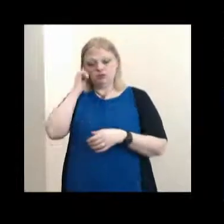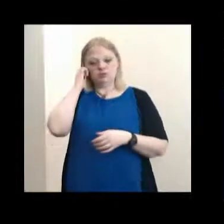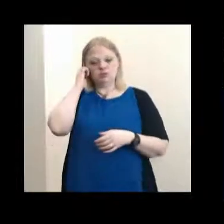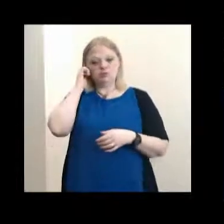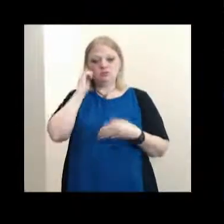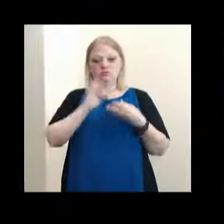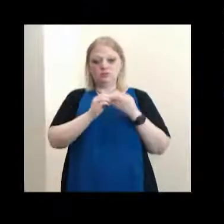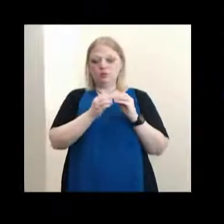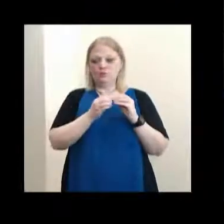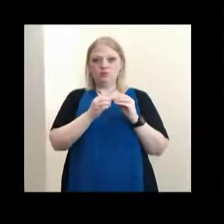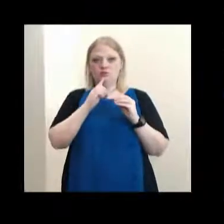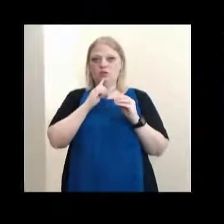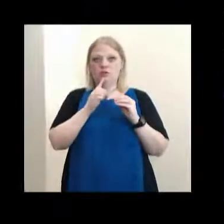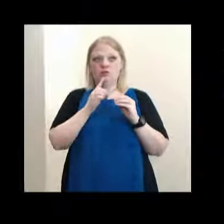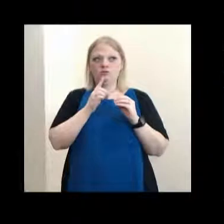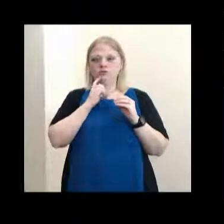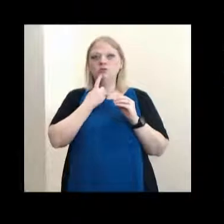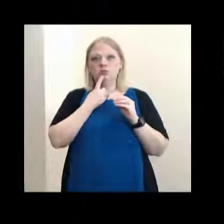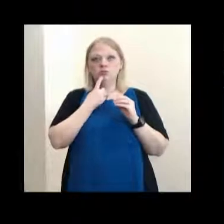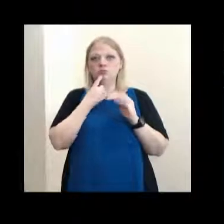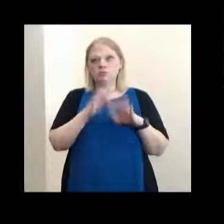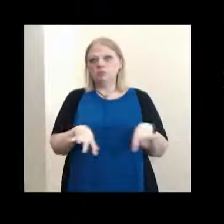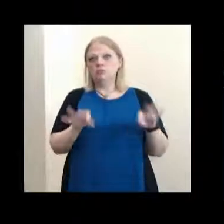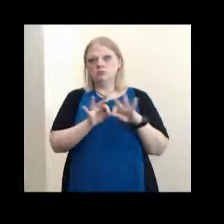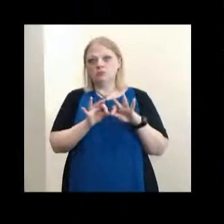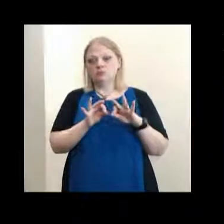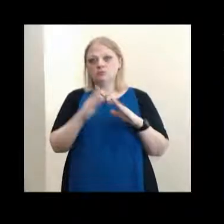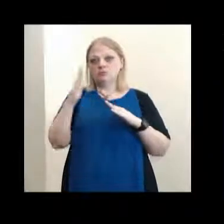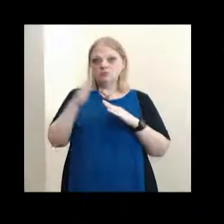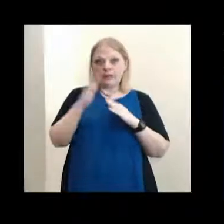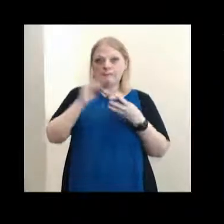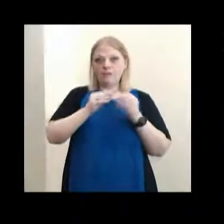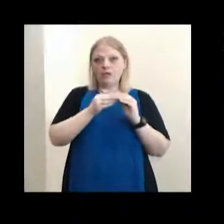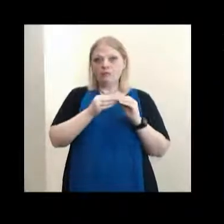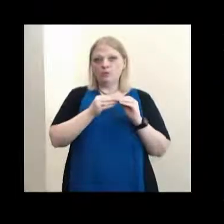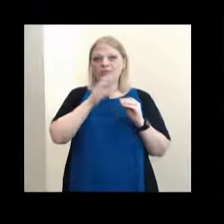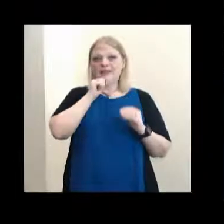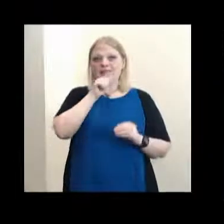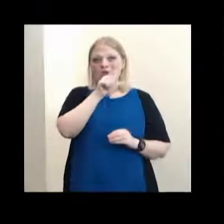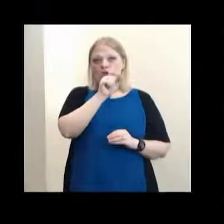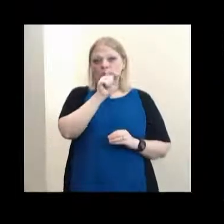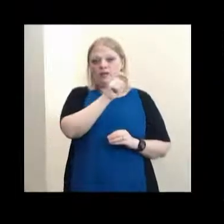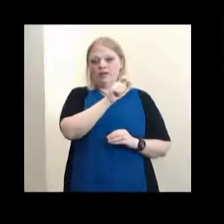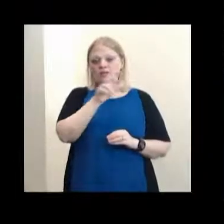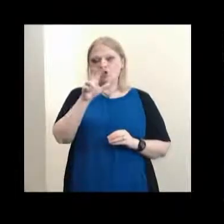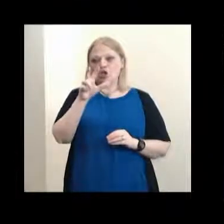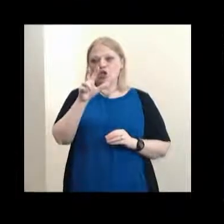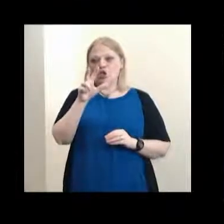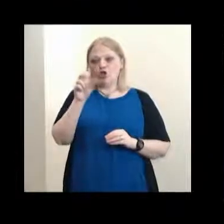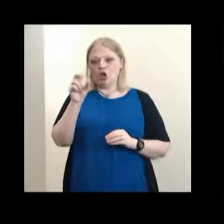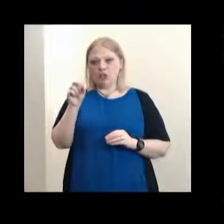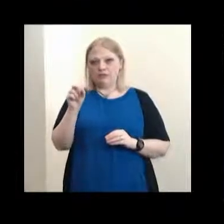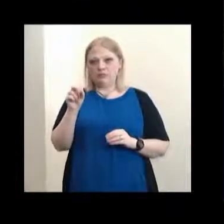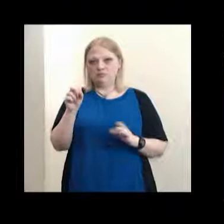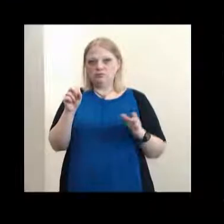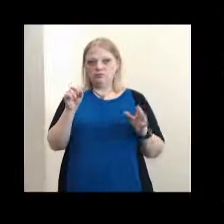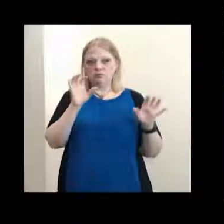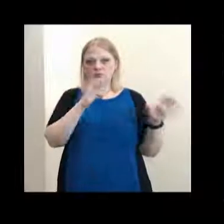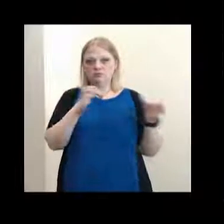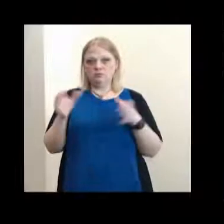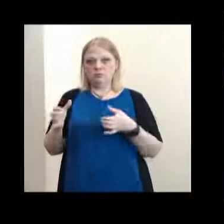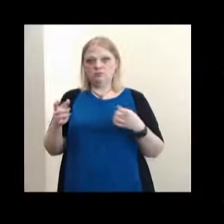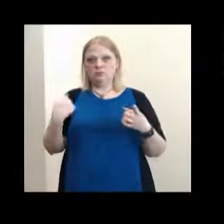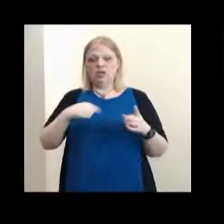numbers are significant. And the highest numbers are in people in their 20s and 30s. And that's the age group